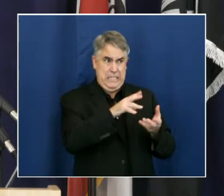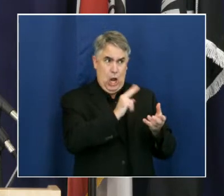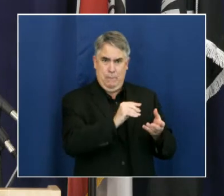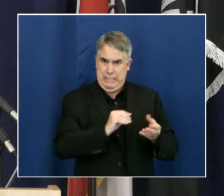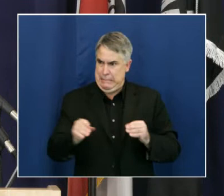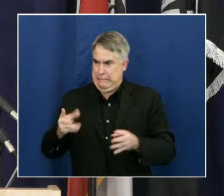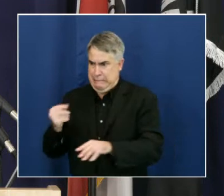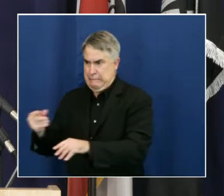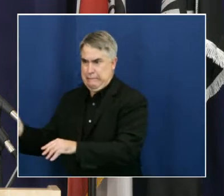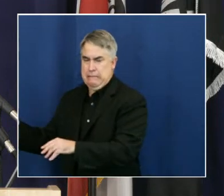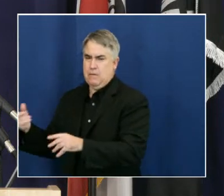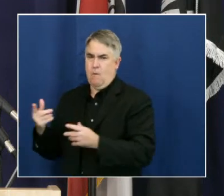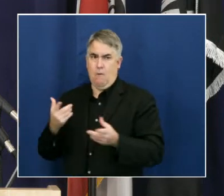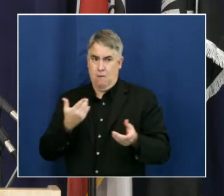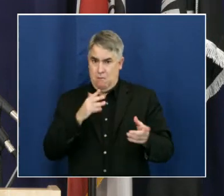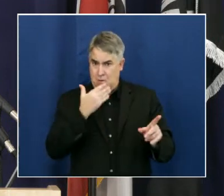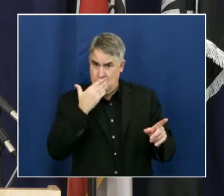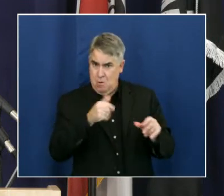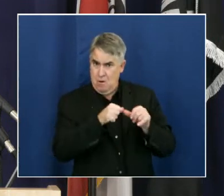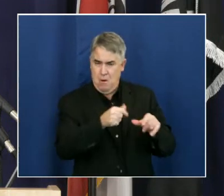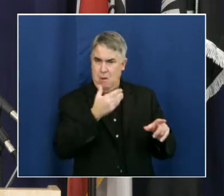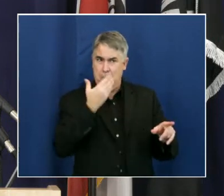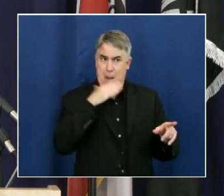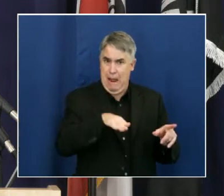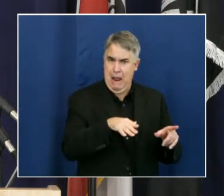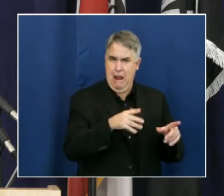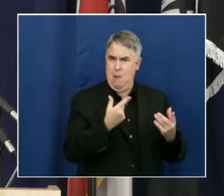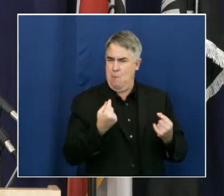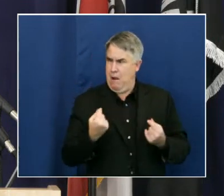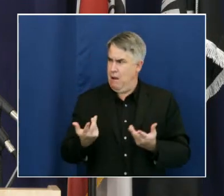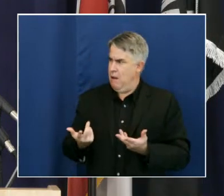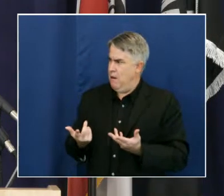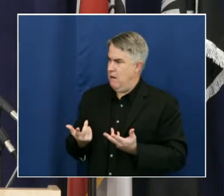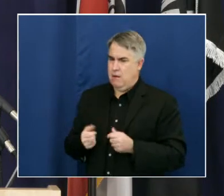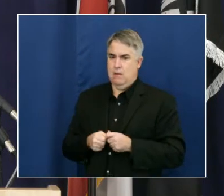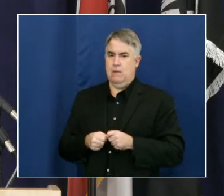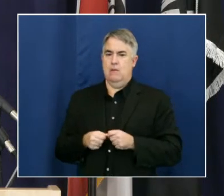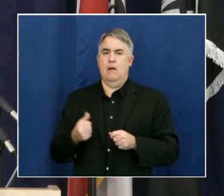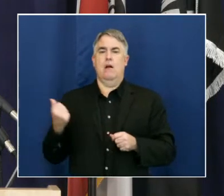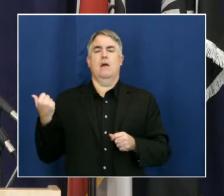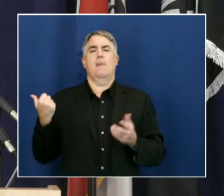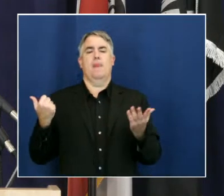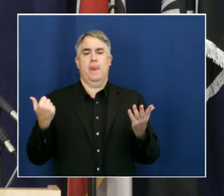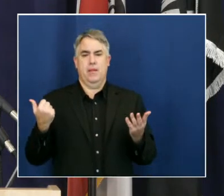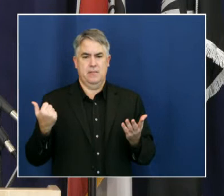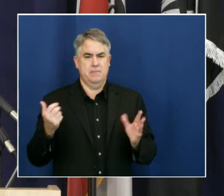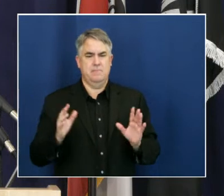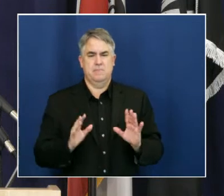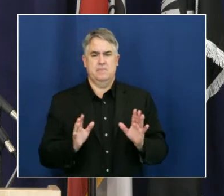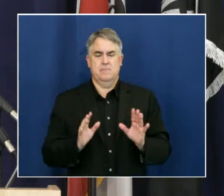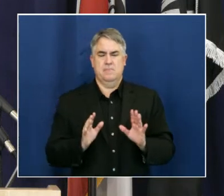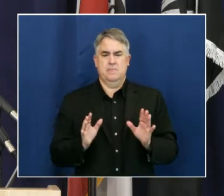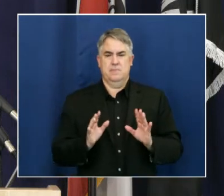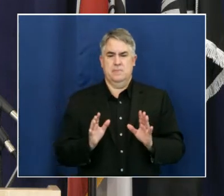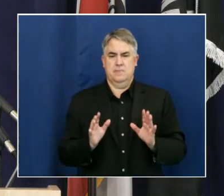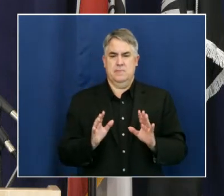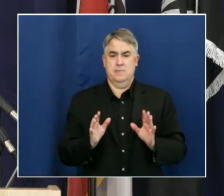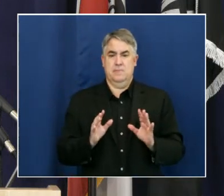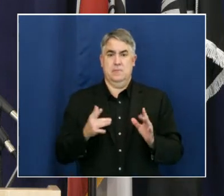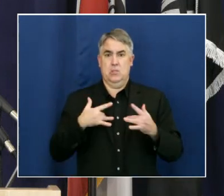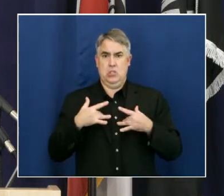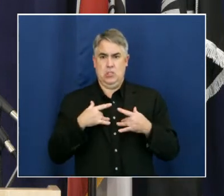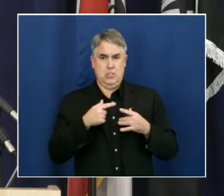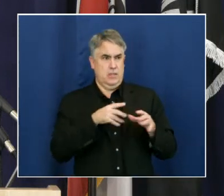able to administer them at a fast enough rate? Well, I don't think there's a great concern. Again, when you